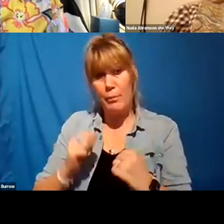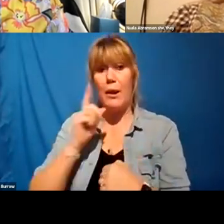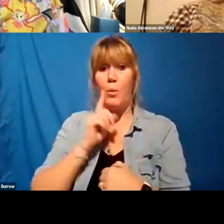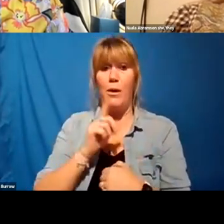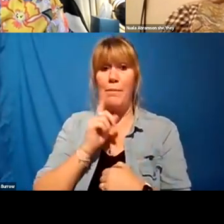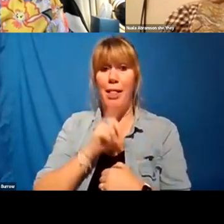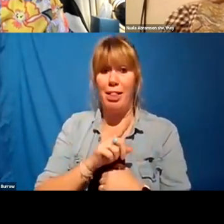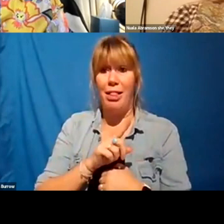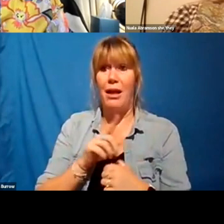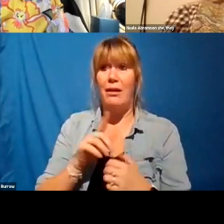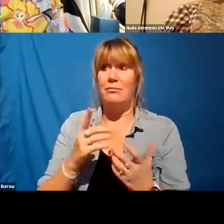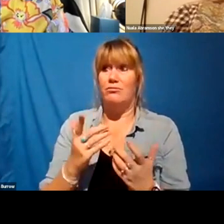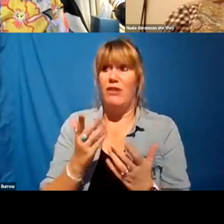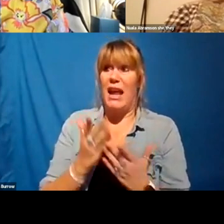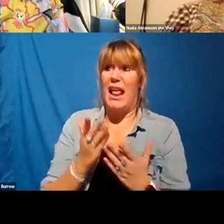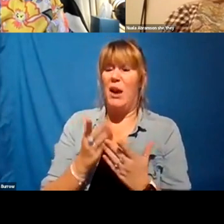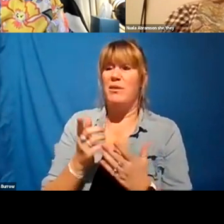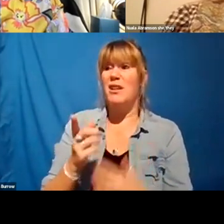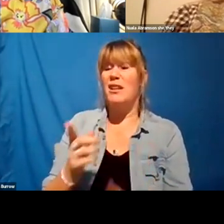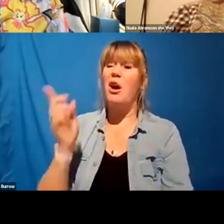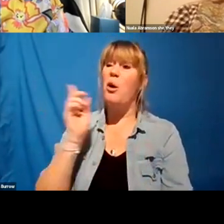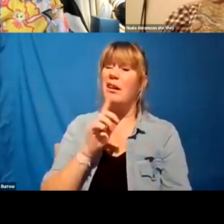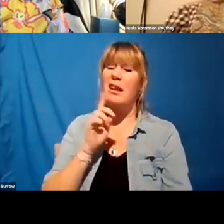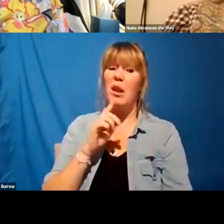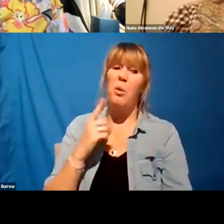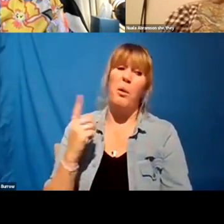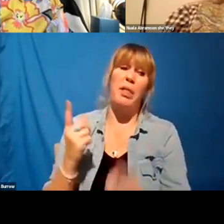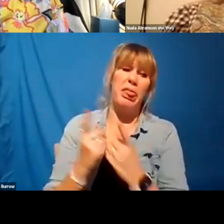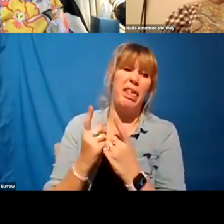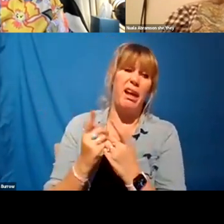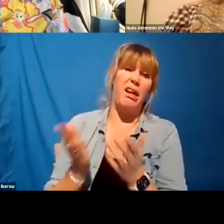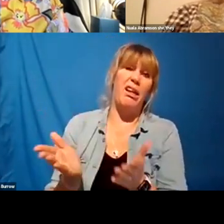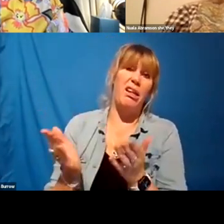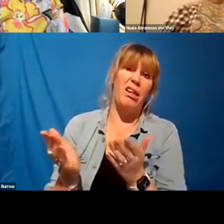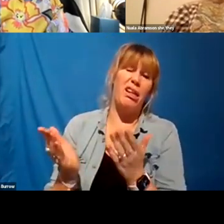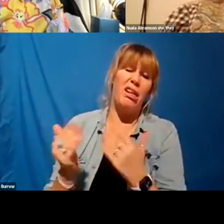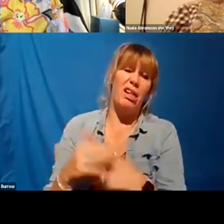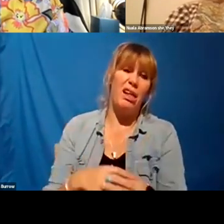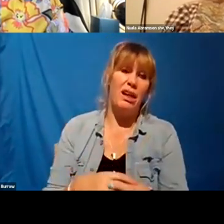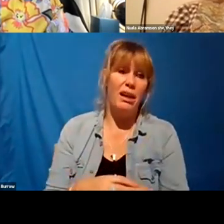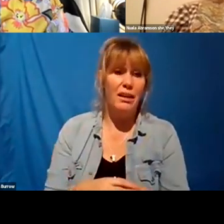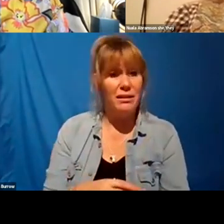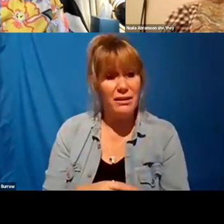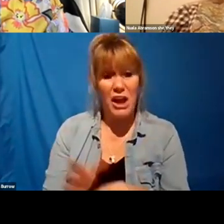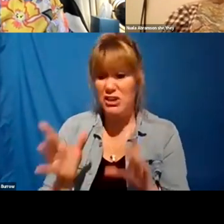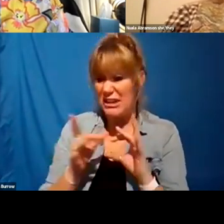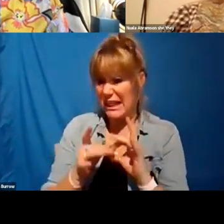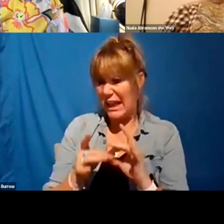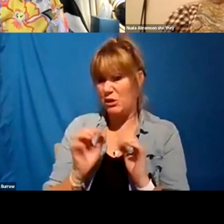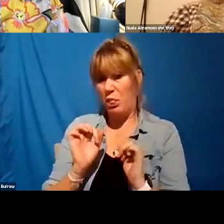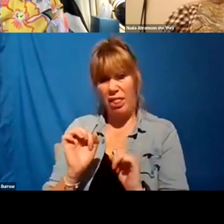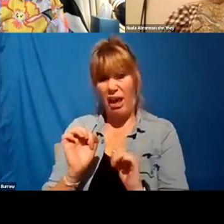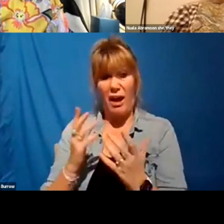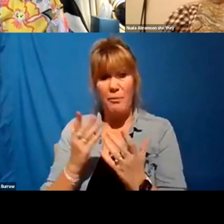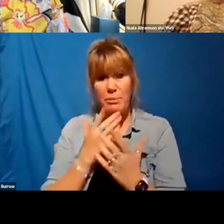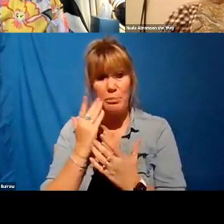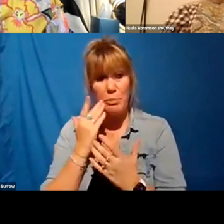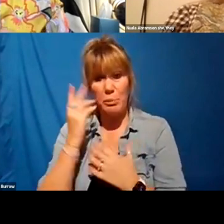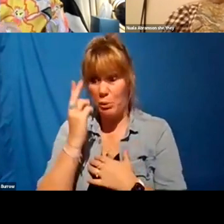did. It was almost like intrinsic to femaleness, and there wasn't more thought than that behind